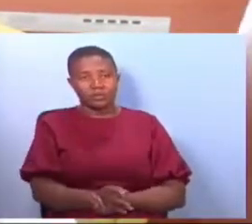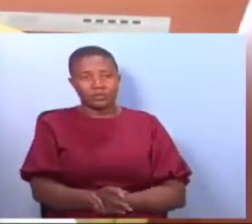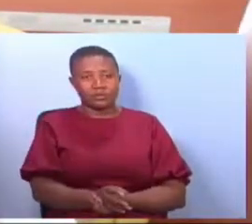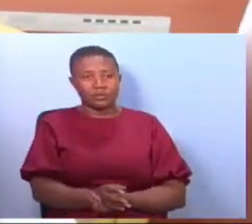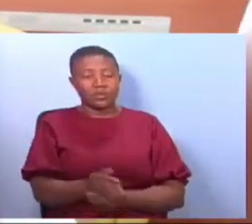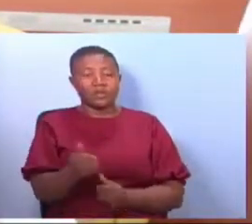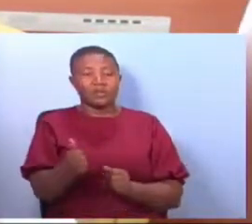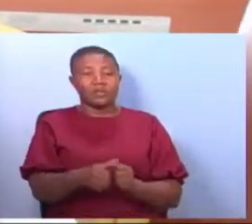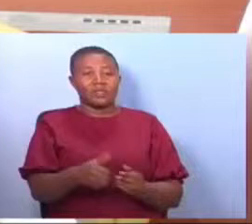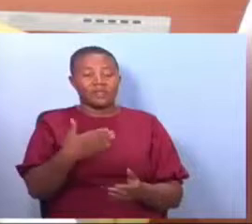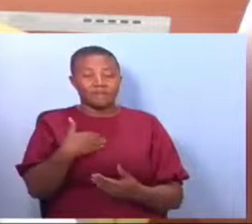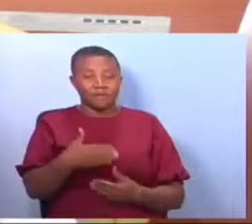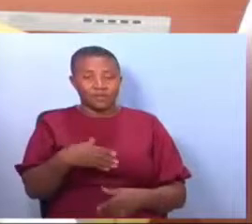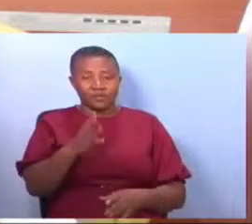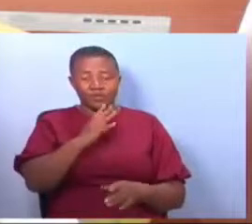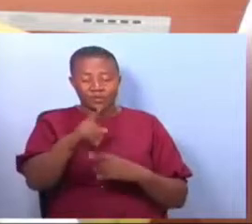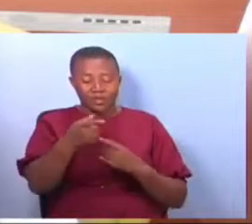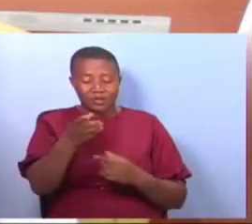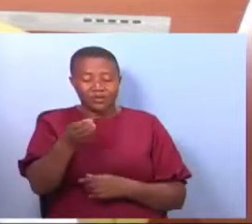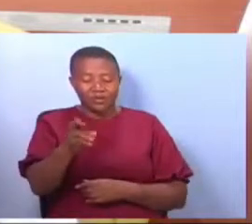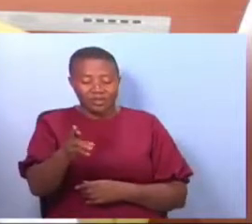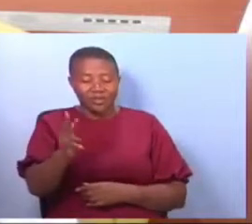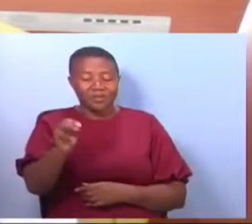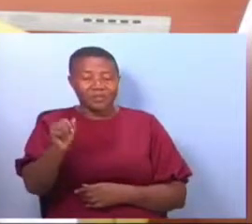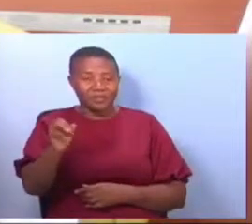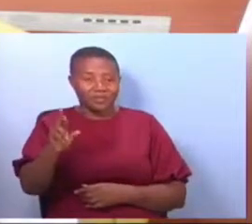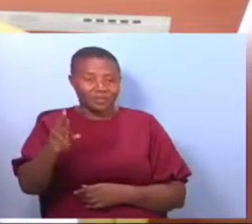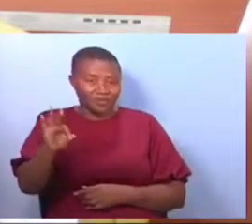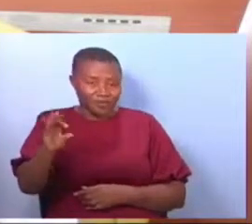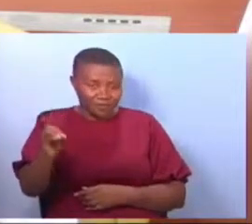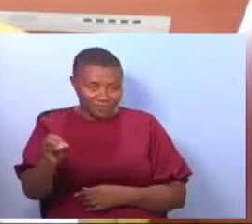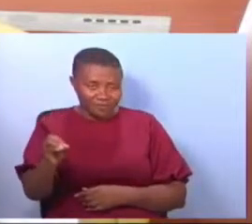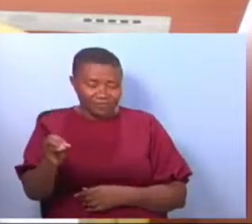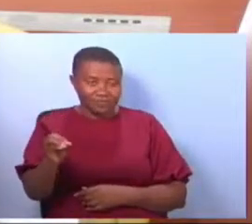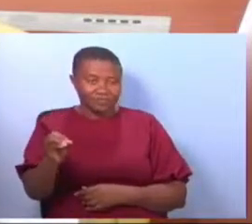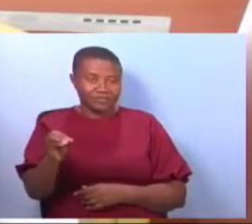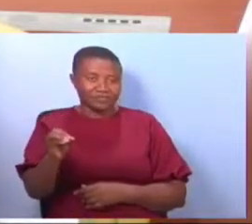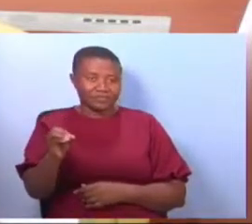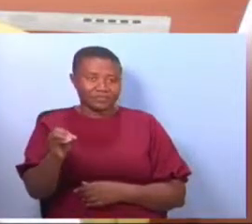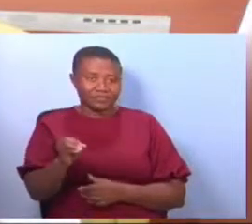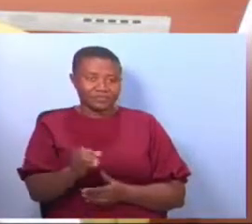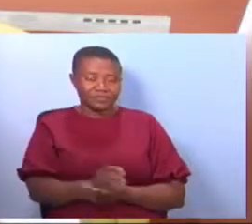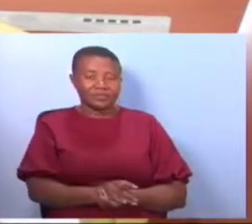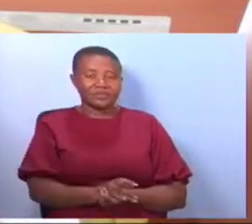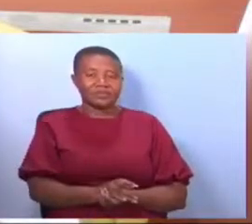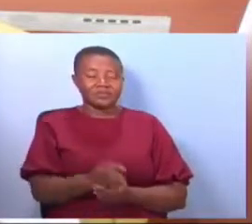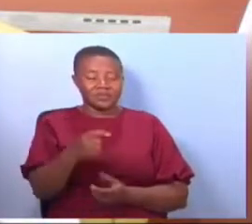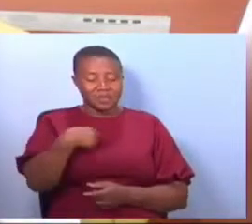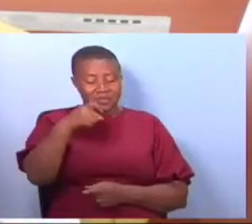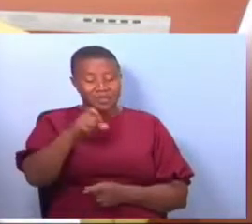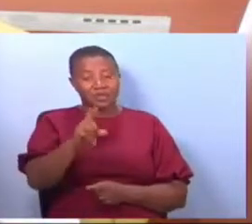Dr. Mafu, but I also have to talk about Right Honorable Bernard Ayafo.